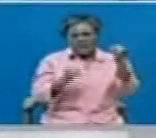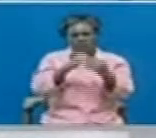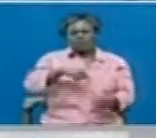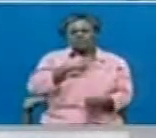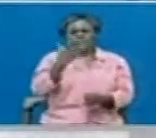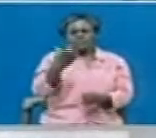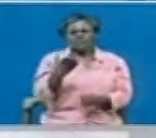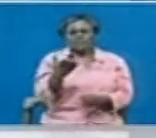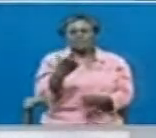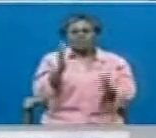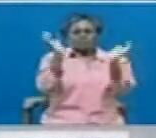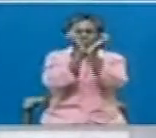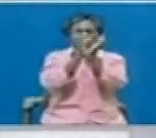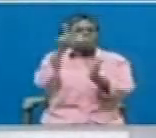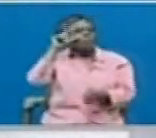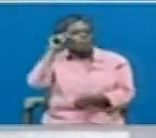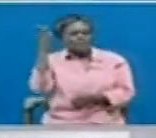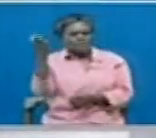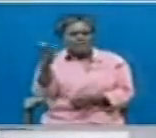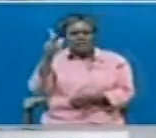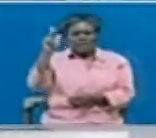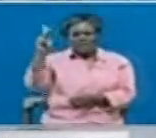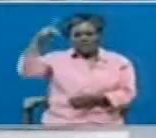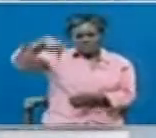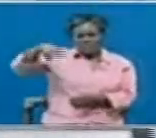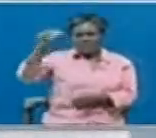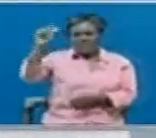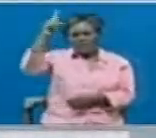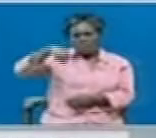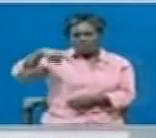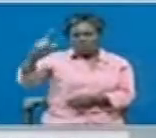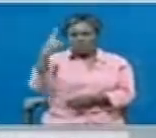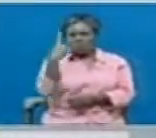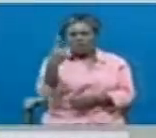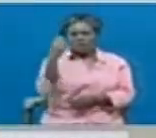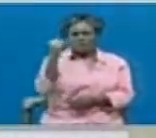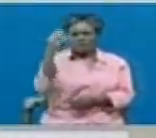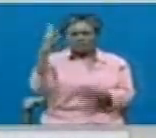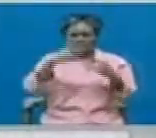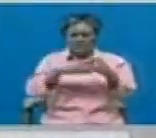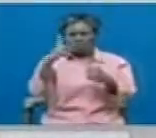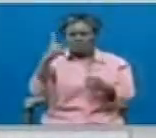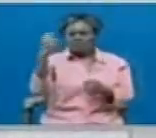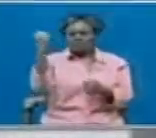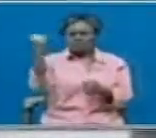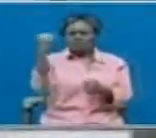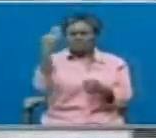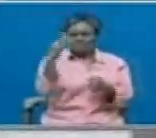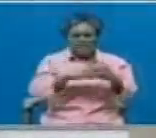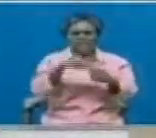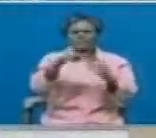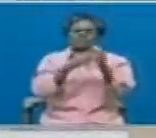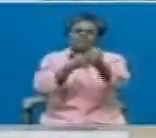at the Makanda Gymnasium in Mombasa. KPA won game 159-55 after taking a 30-22 lead